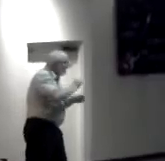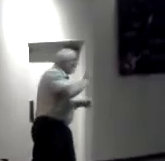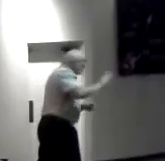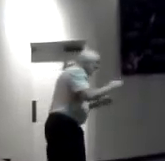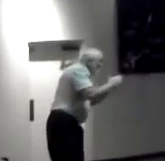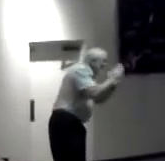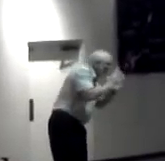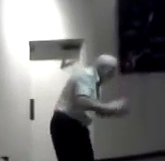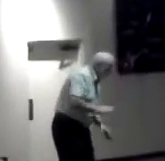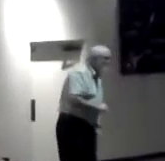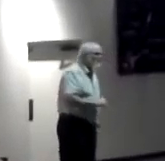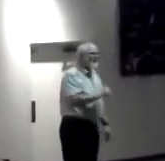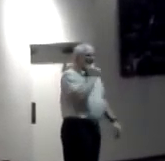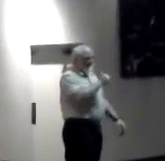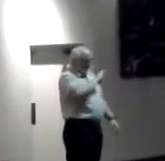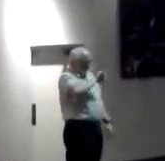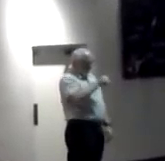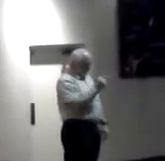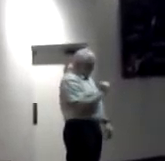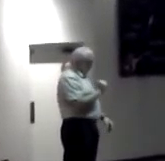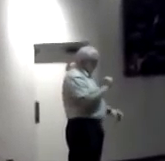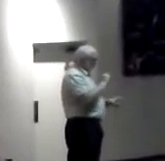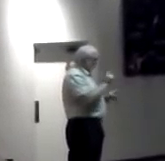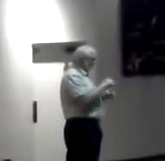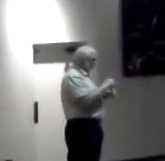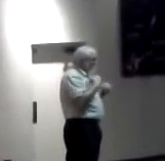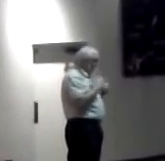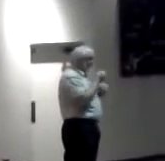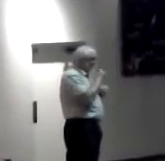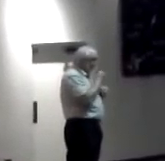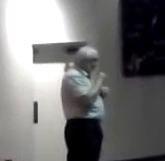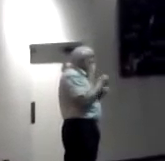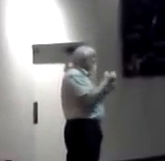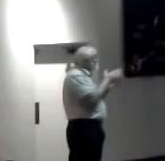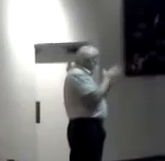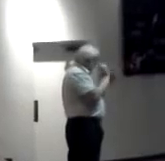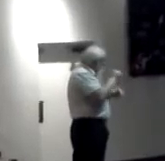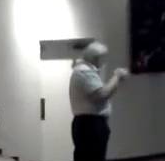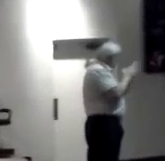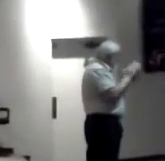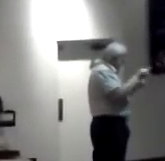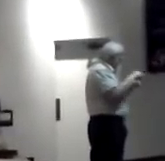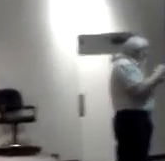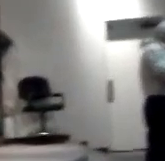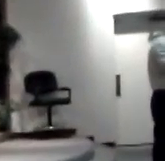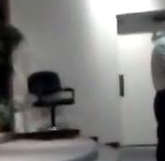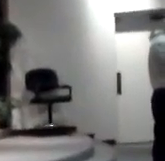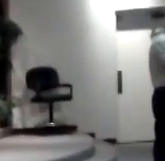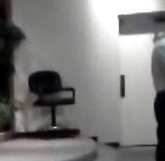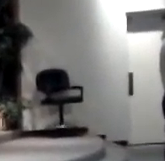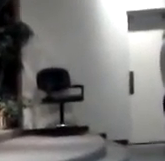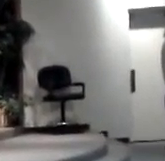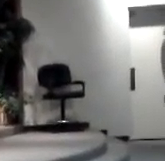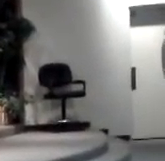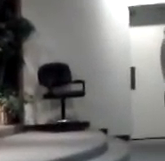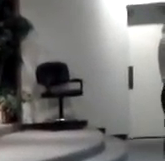just when you have food in front of you. I want you to pray when you get your food, but I want you to talk with your daughter.